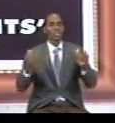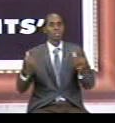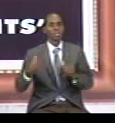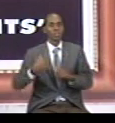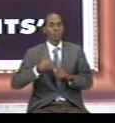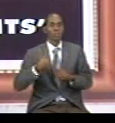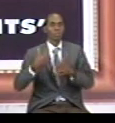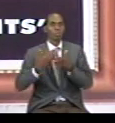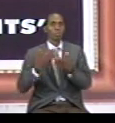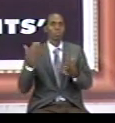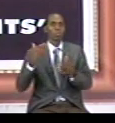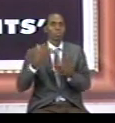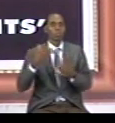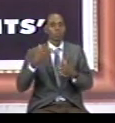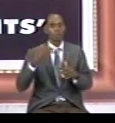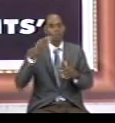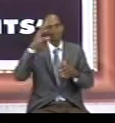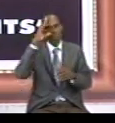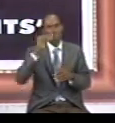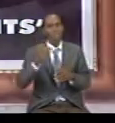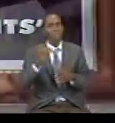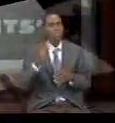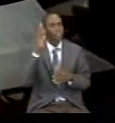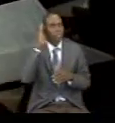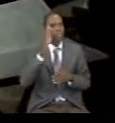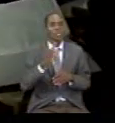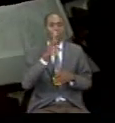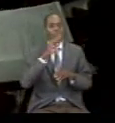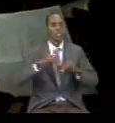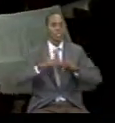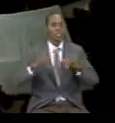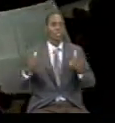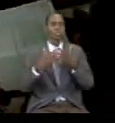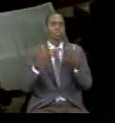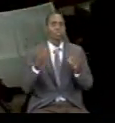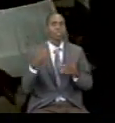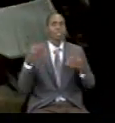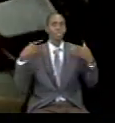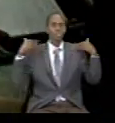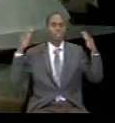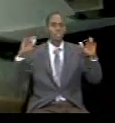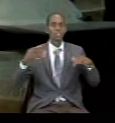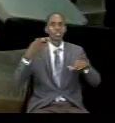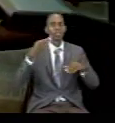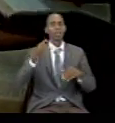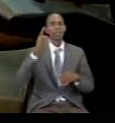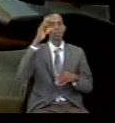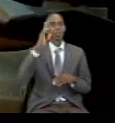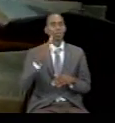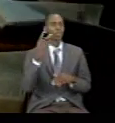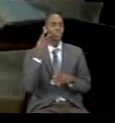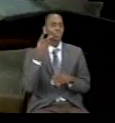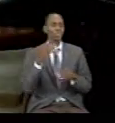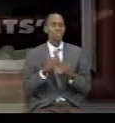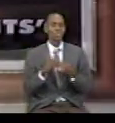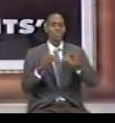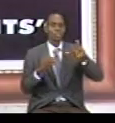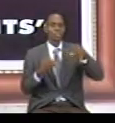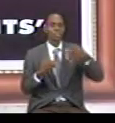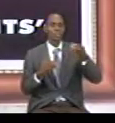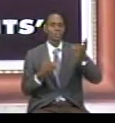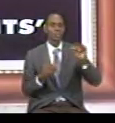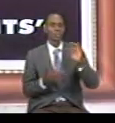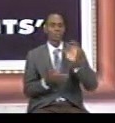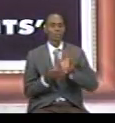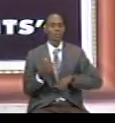the angels of God. I will not deny the Lord. We're coming to John chapter 3, John chapter 3, and